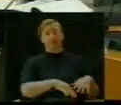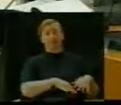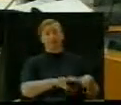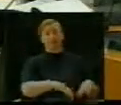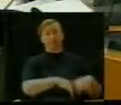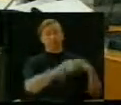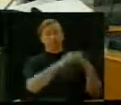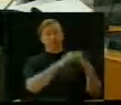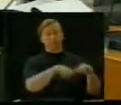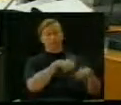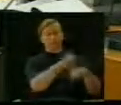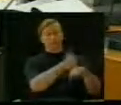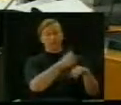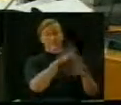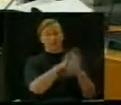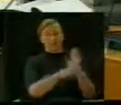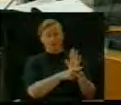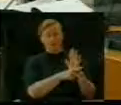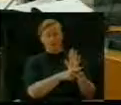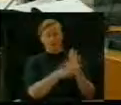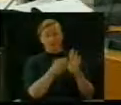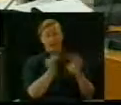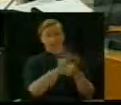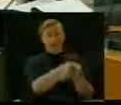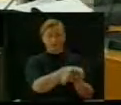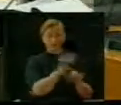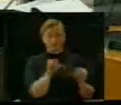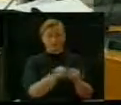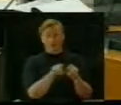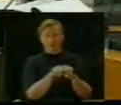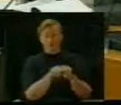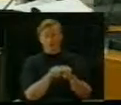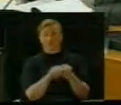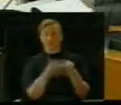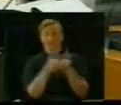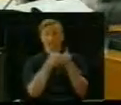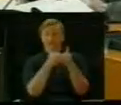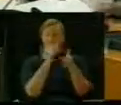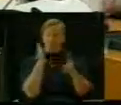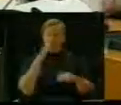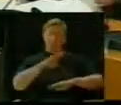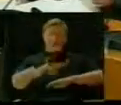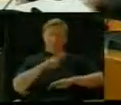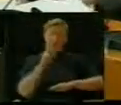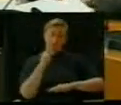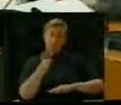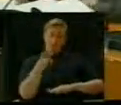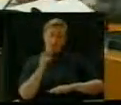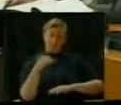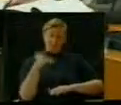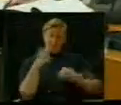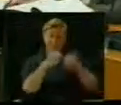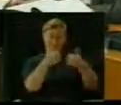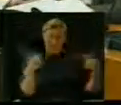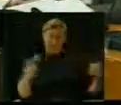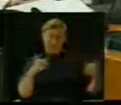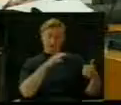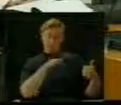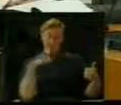up with policy and also enforce the policy. It would satisfy me if we had two separate committees.